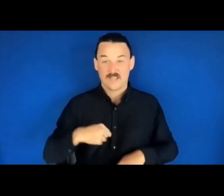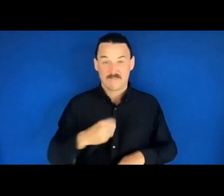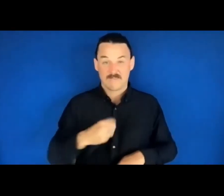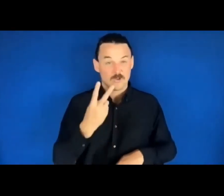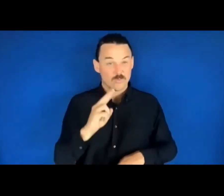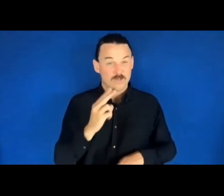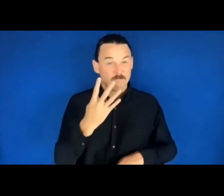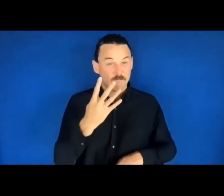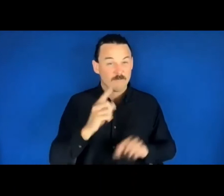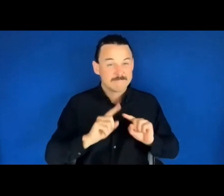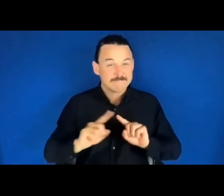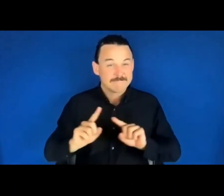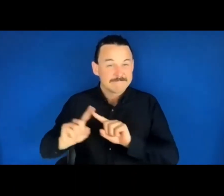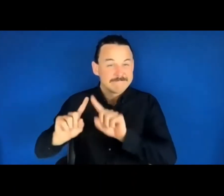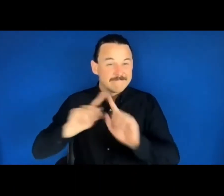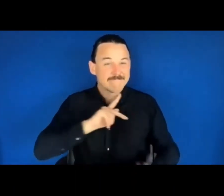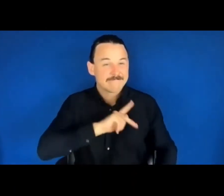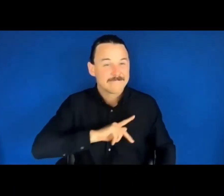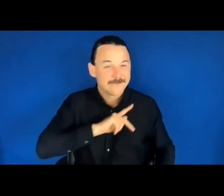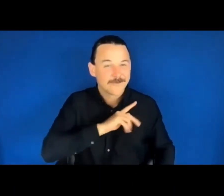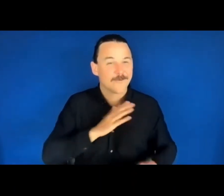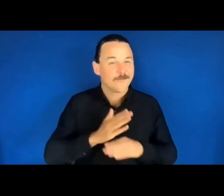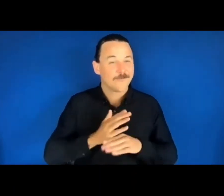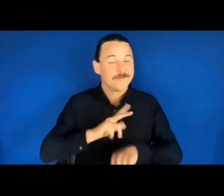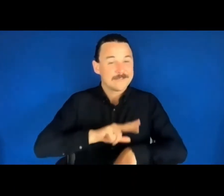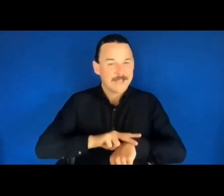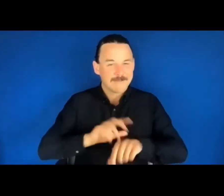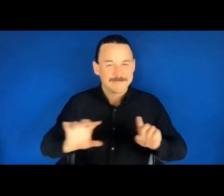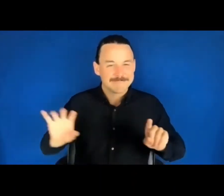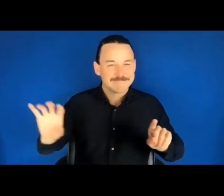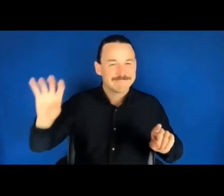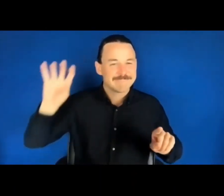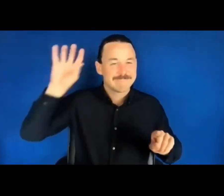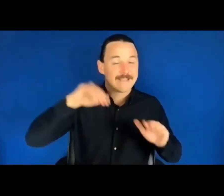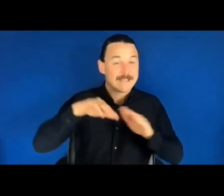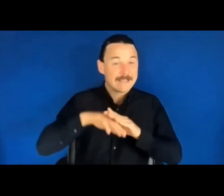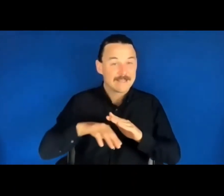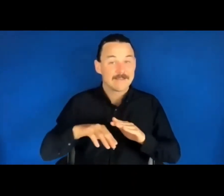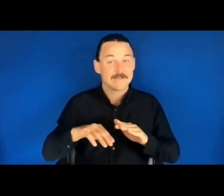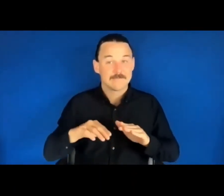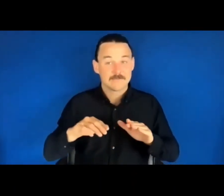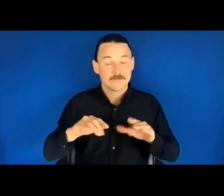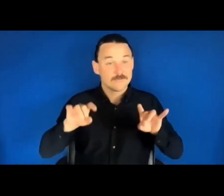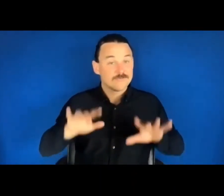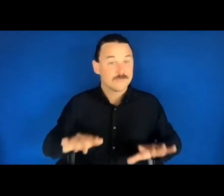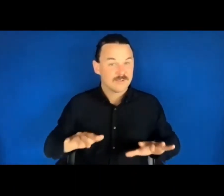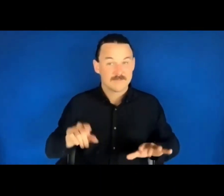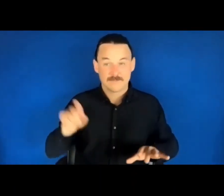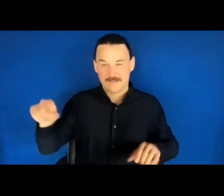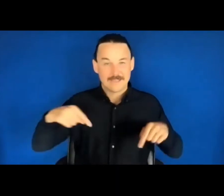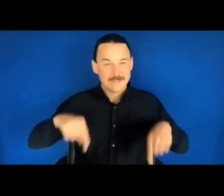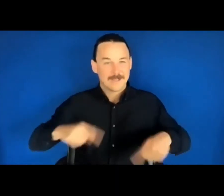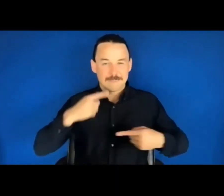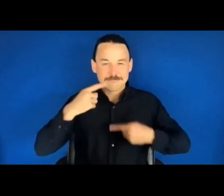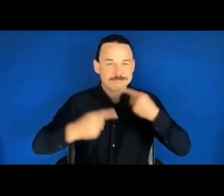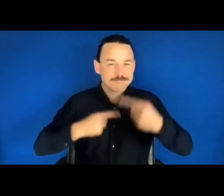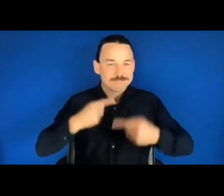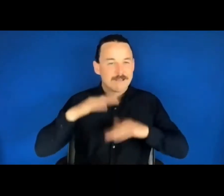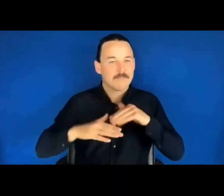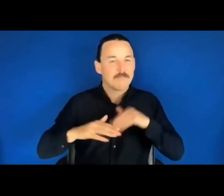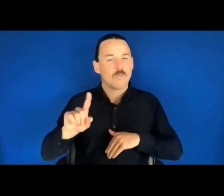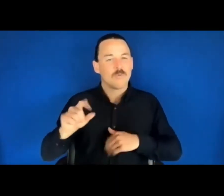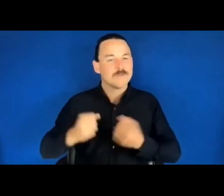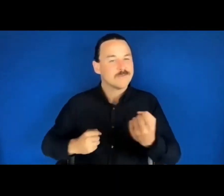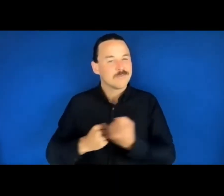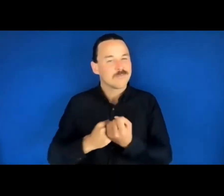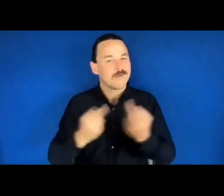around Australia that are here to talk to you about the supports that are available for people with disability in tertiary education and how